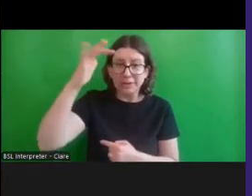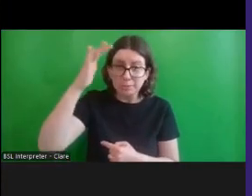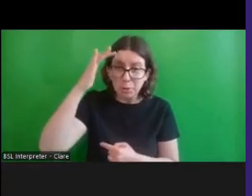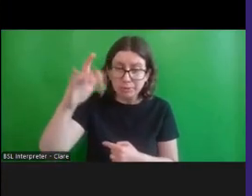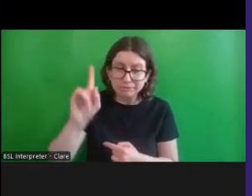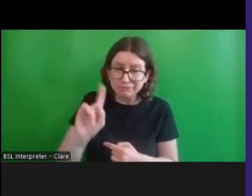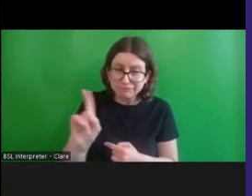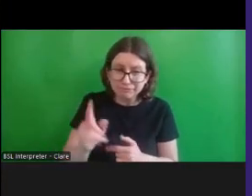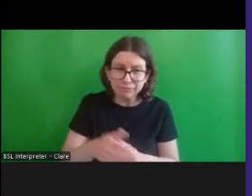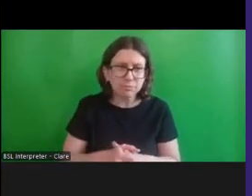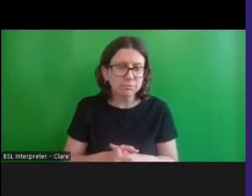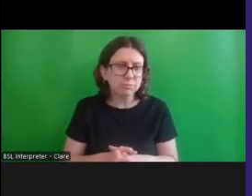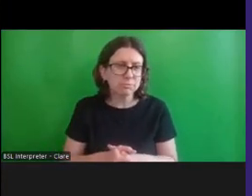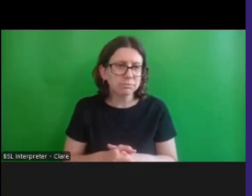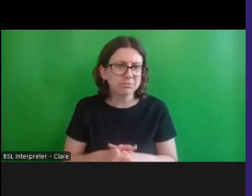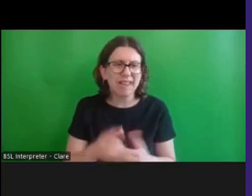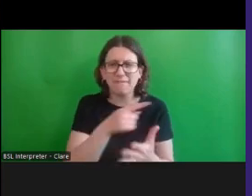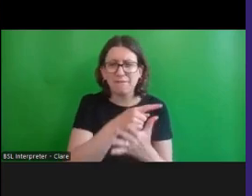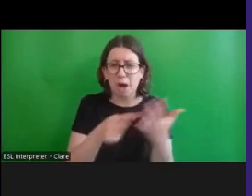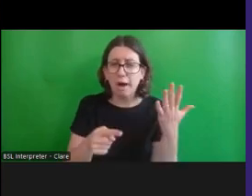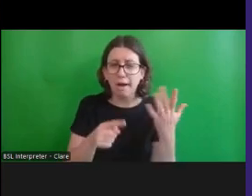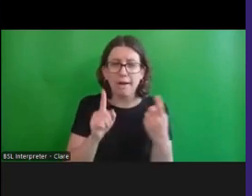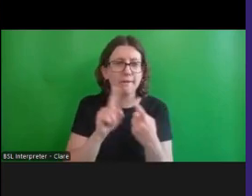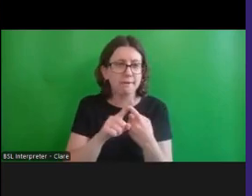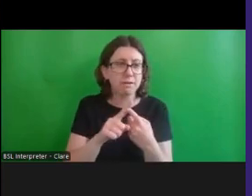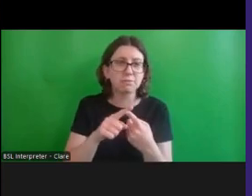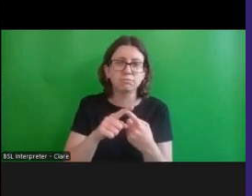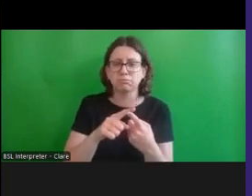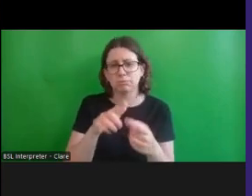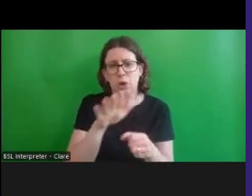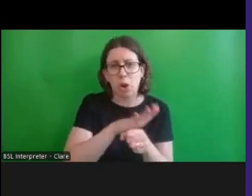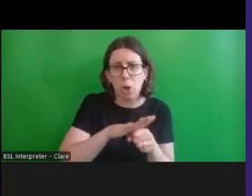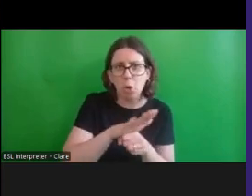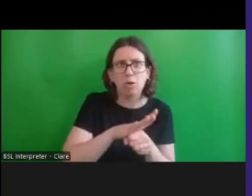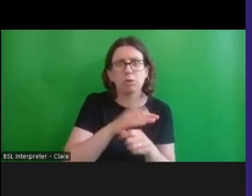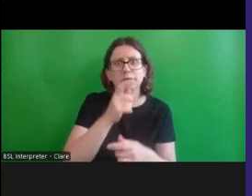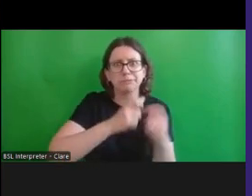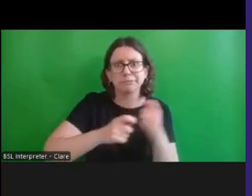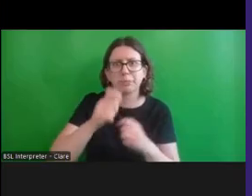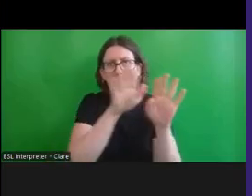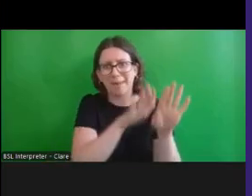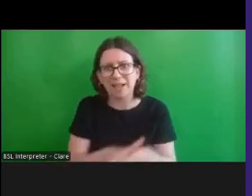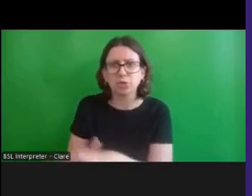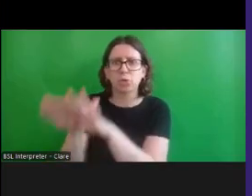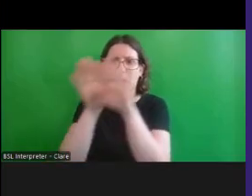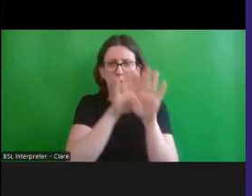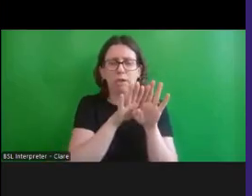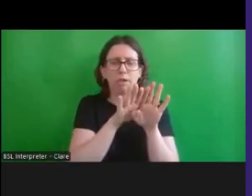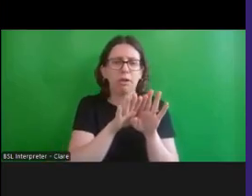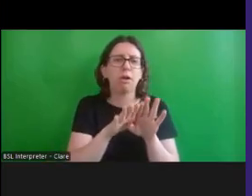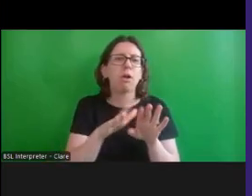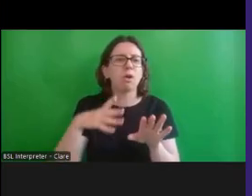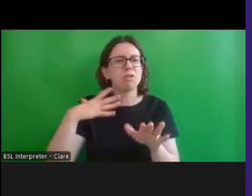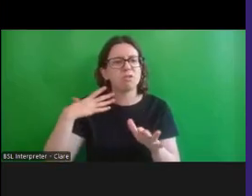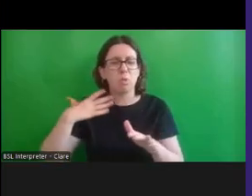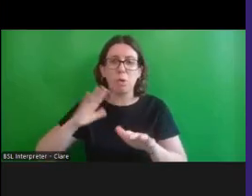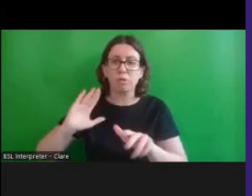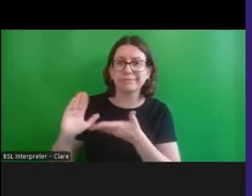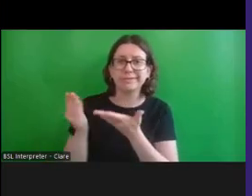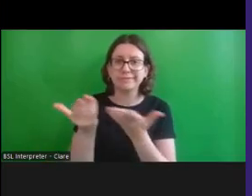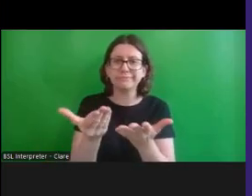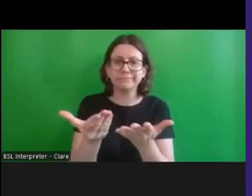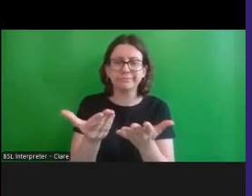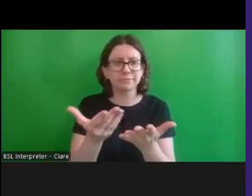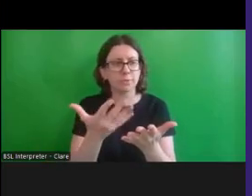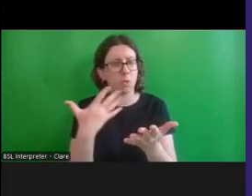campaign are fivefold. First is local to national, and I've already touched on this, but we really want our delivery work to be rooted